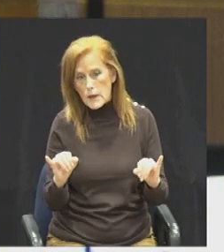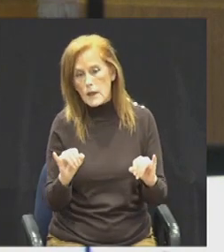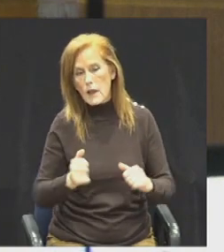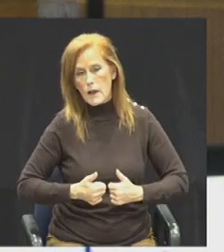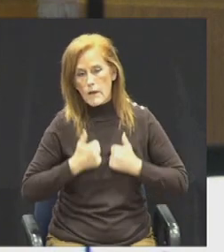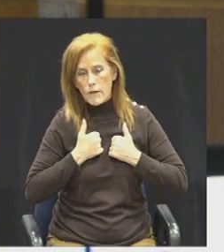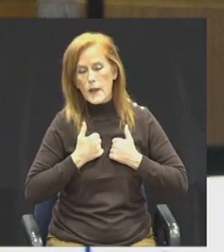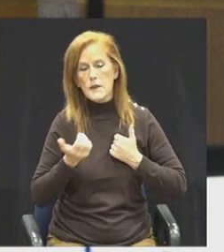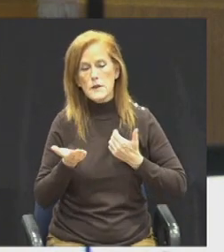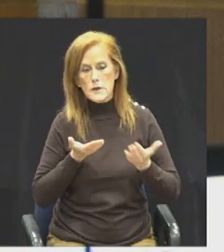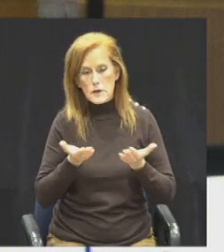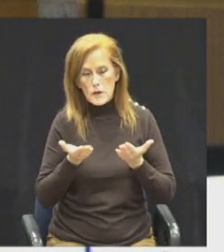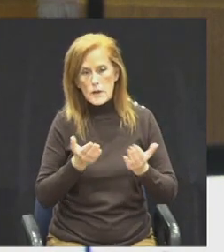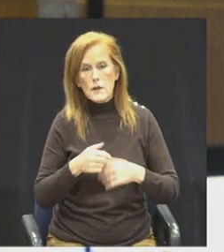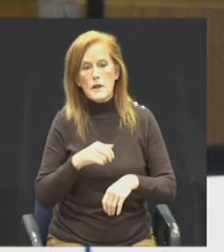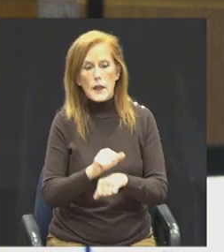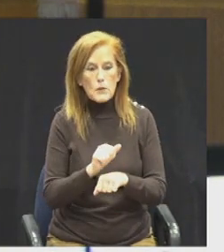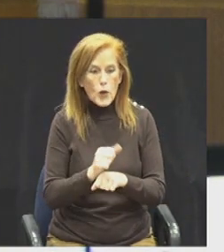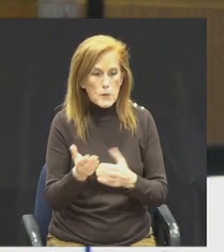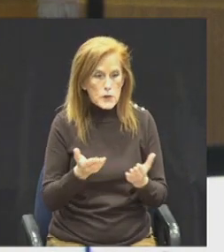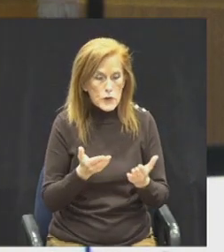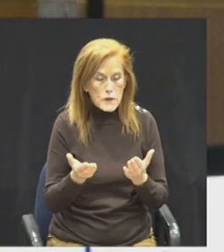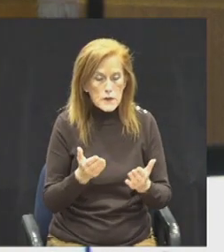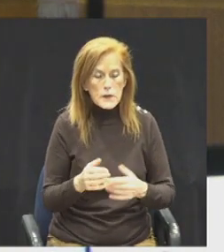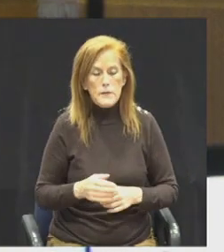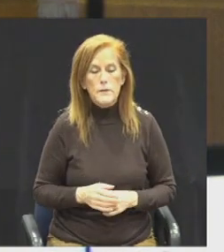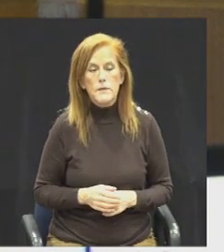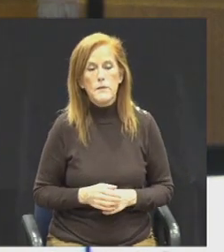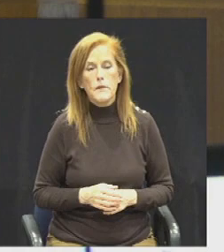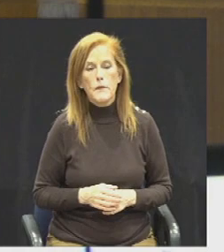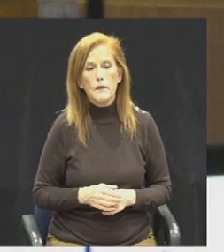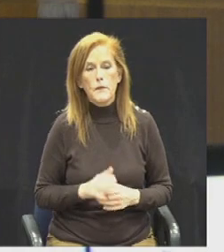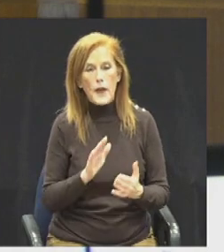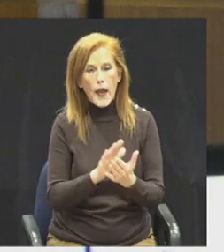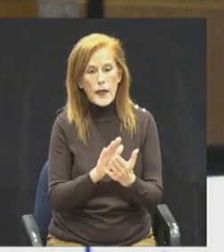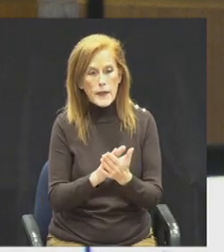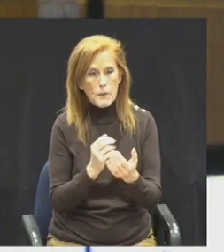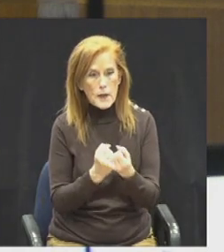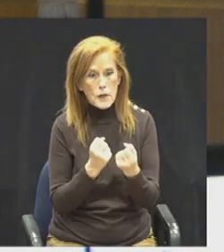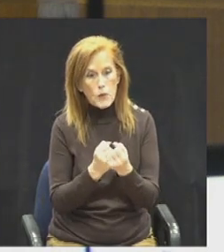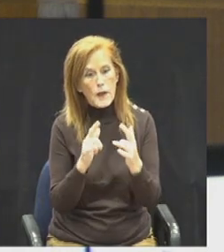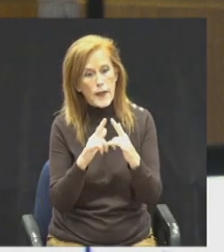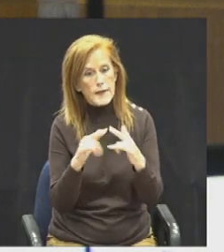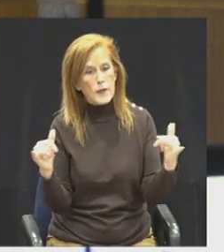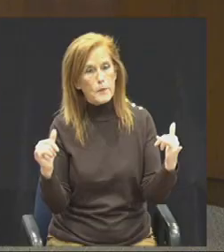service, employment services, academic support, etc.